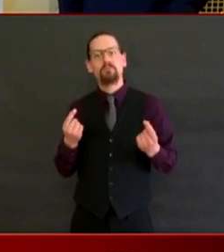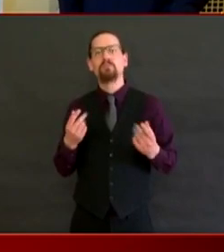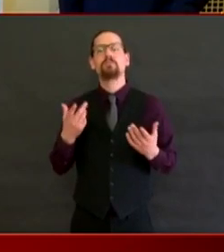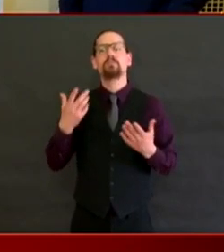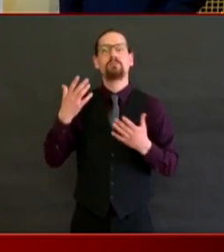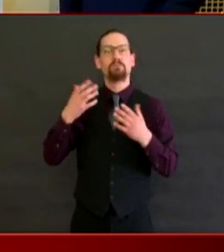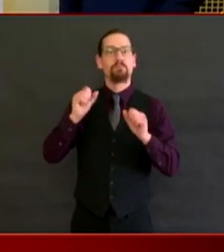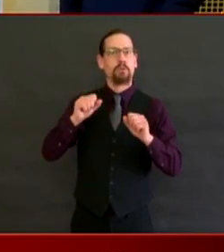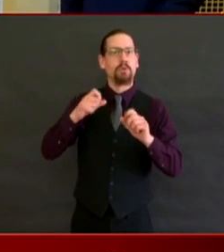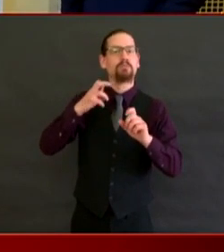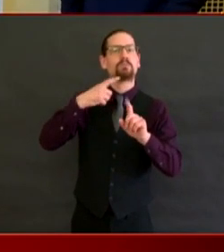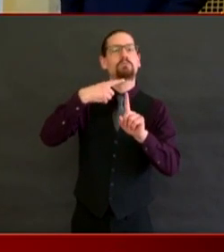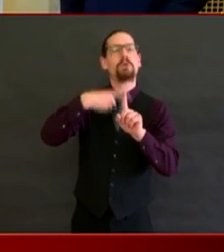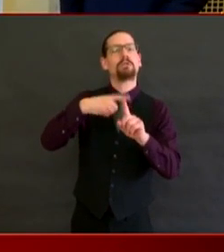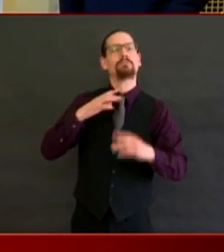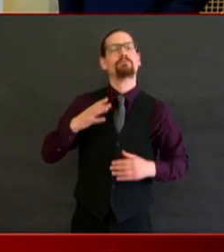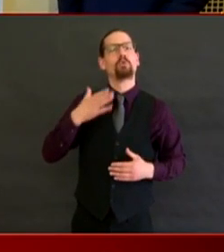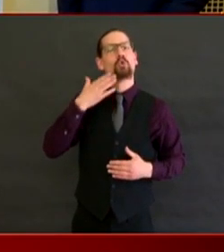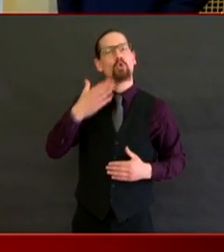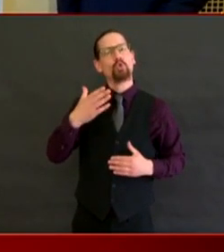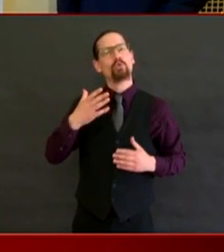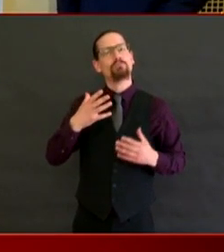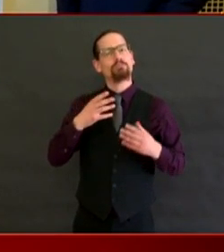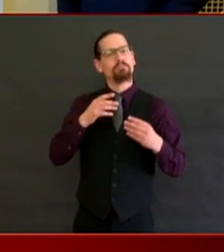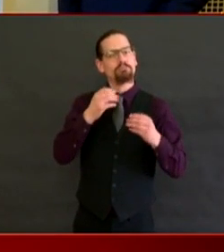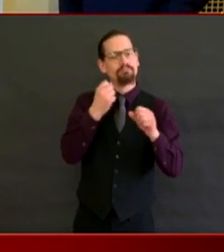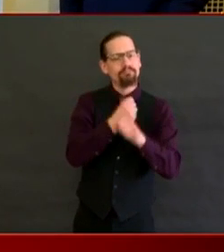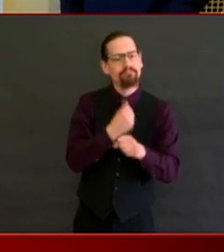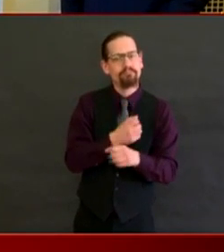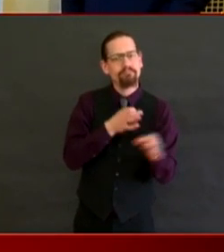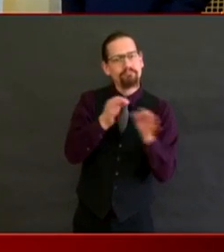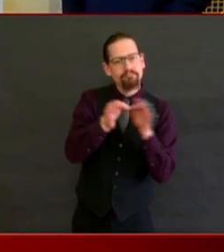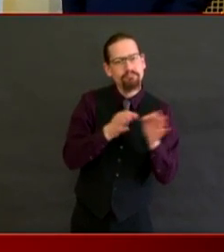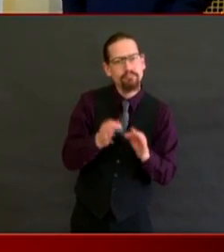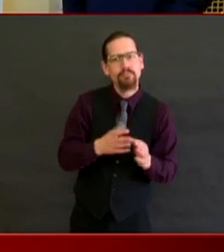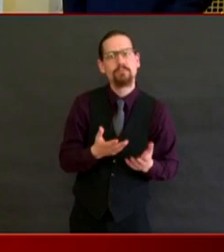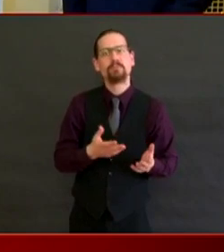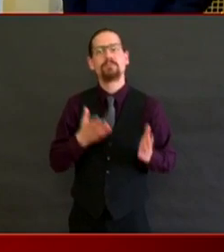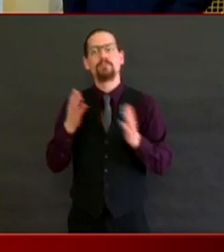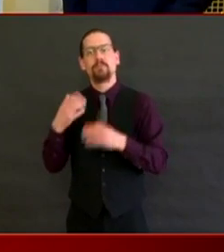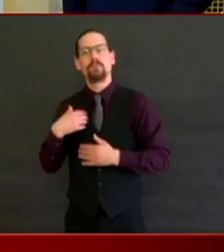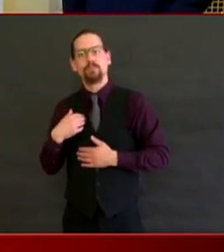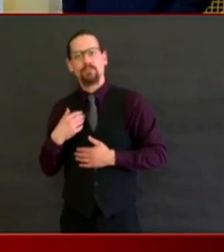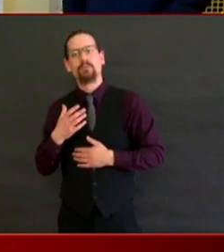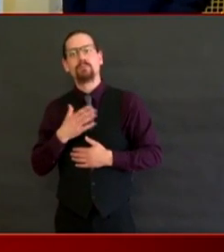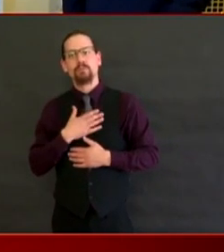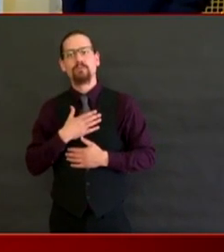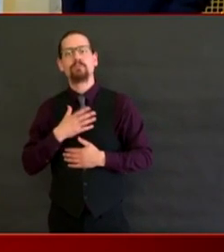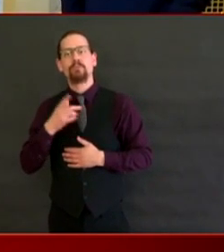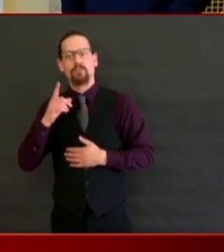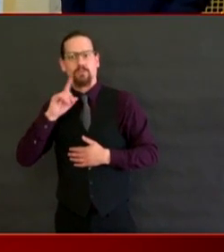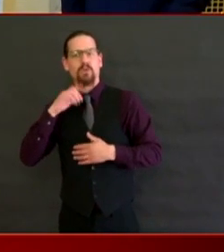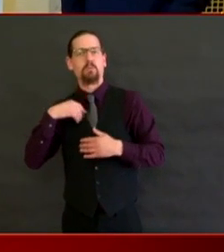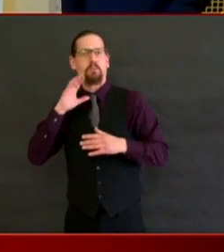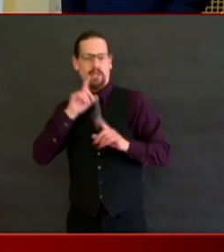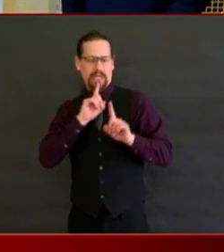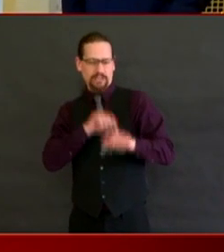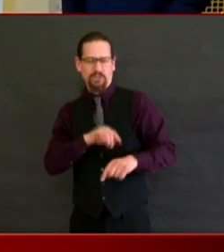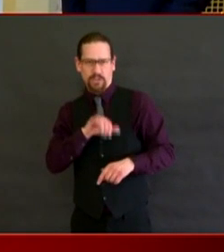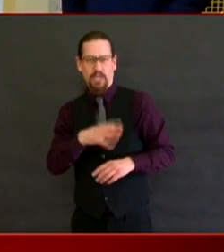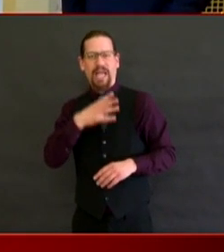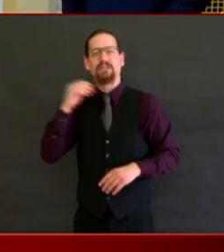then I'd like Nicole to answer it as well. It is very hopeful that now we